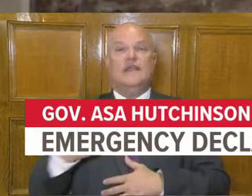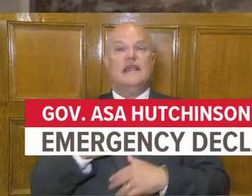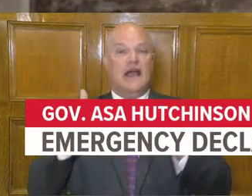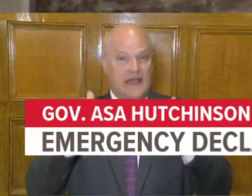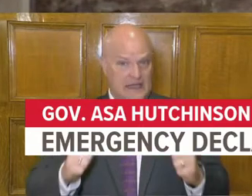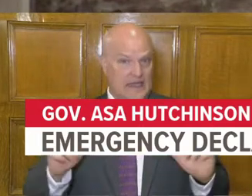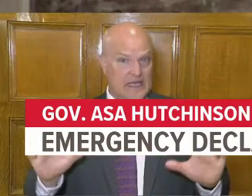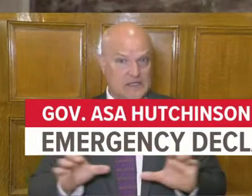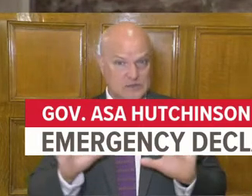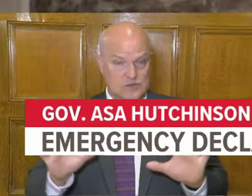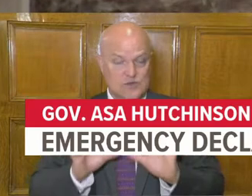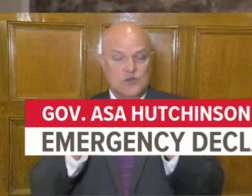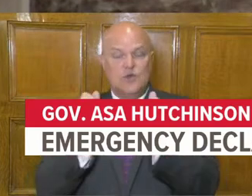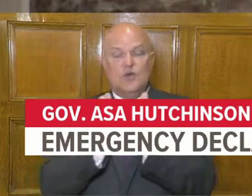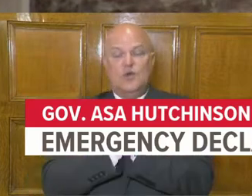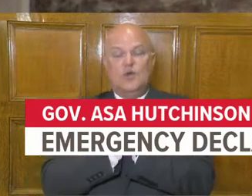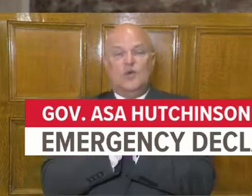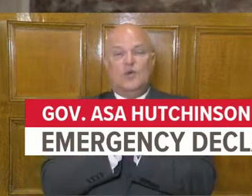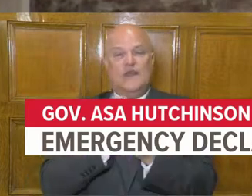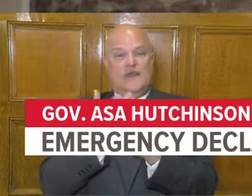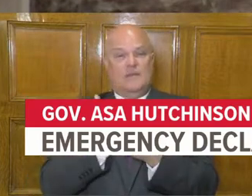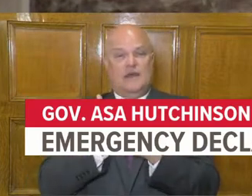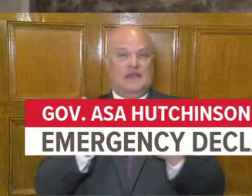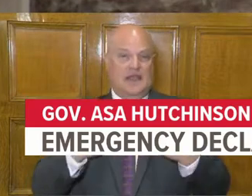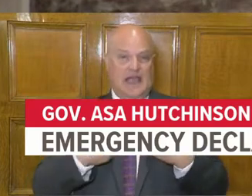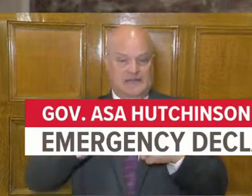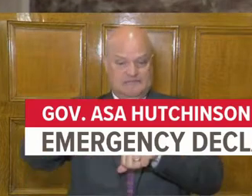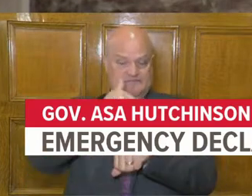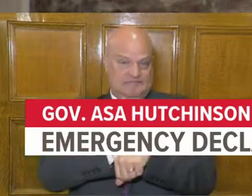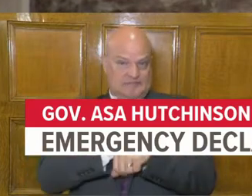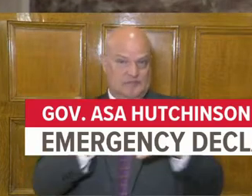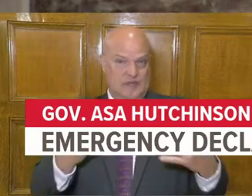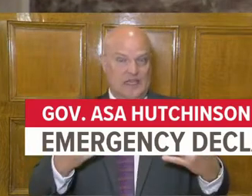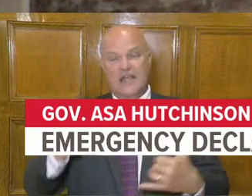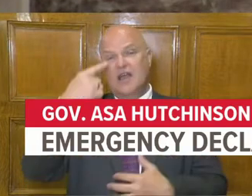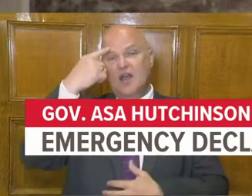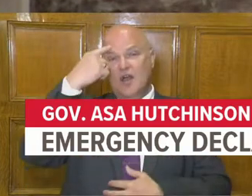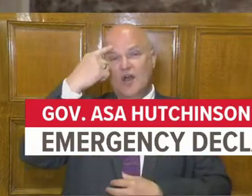do with the funding that we have in place for